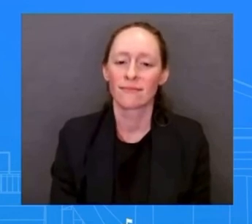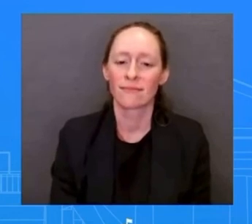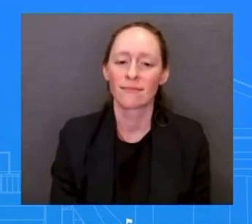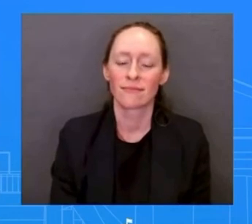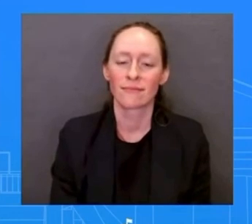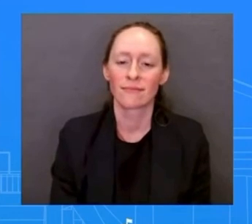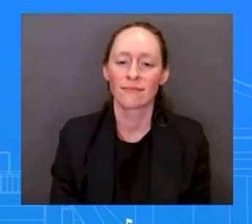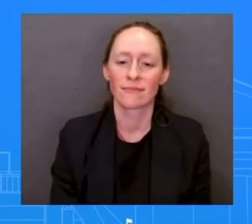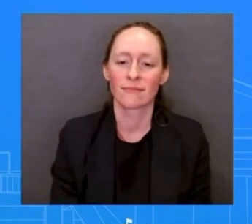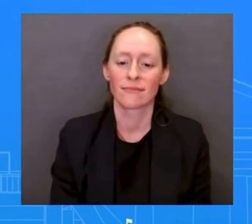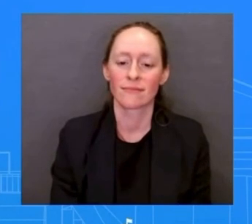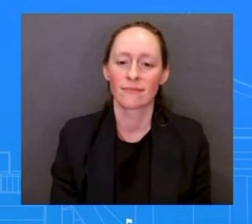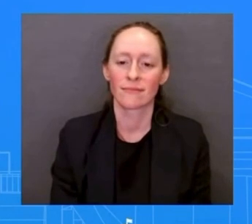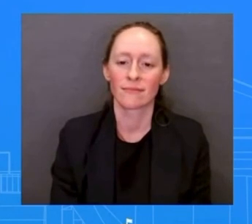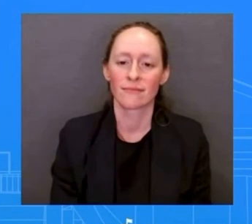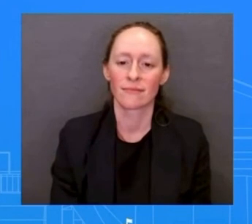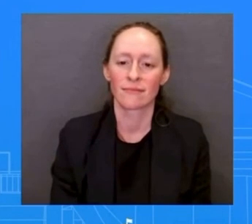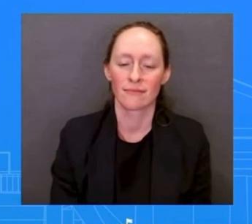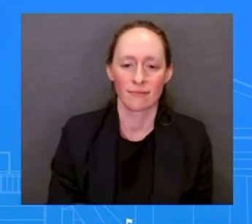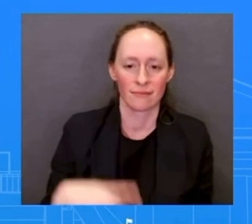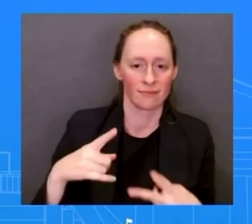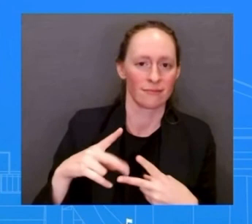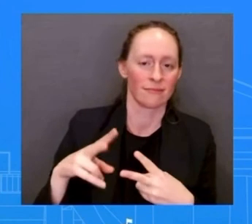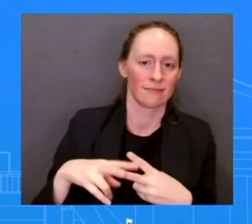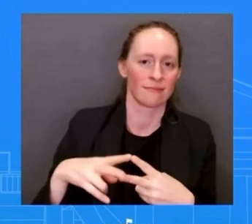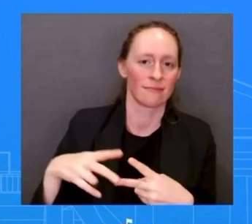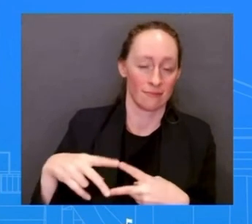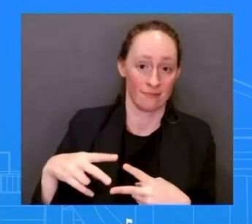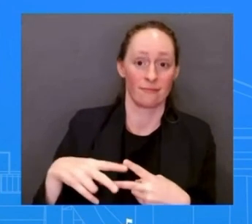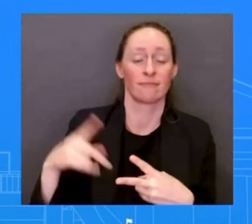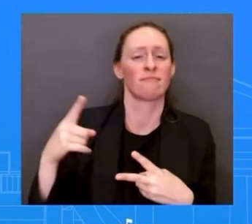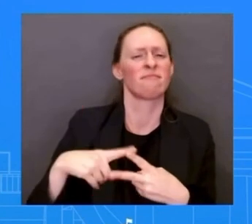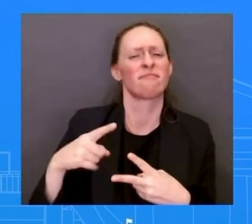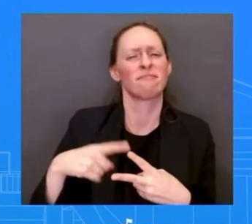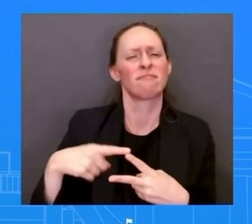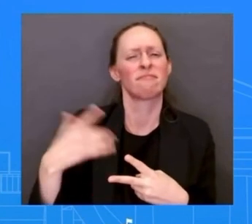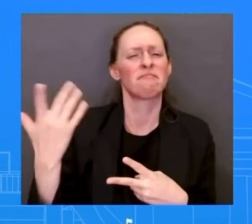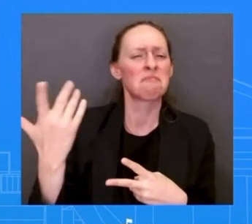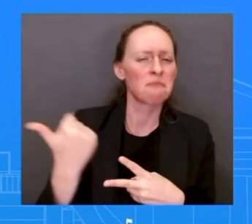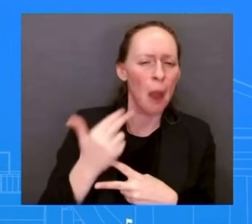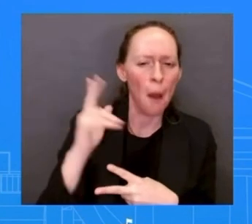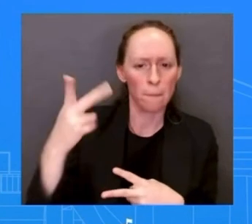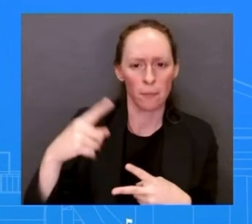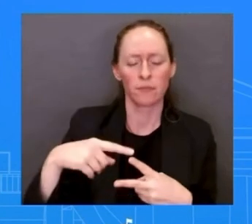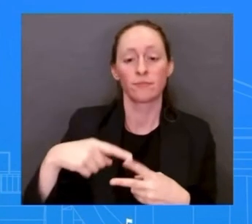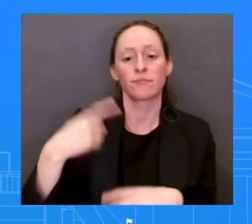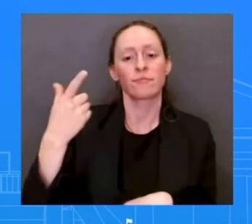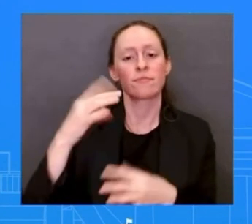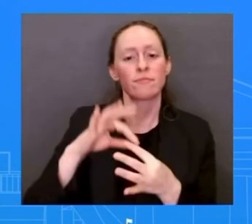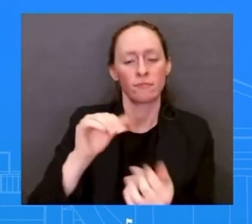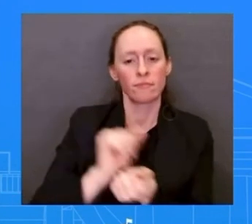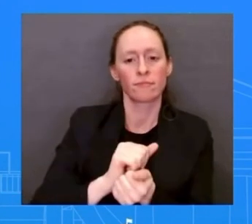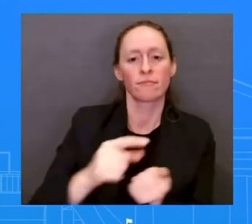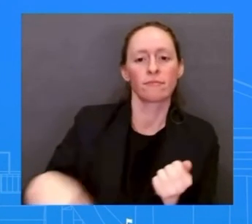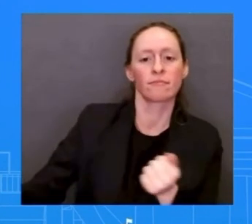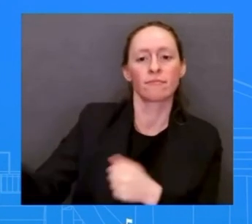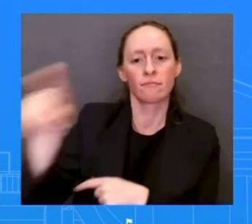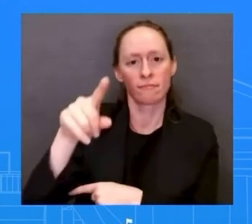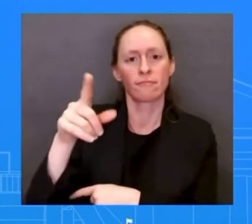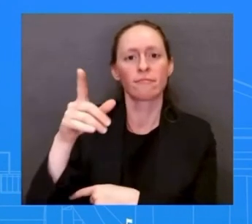Follow-up to the discussion about the racial wealth gap and the burden of student loan debt on African Americans, especially Black